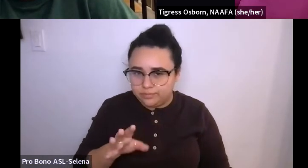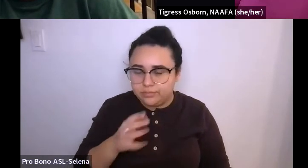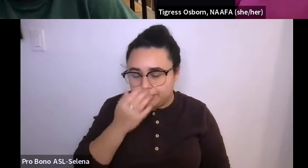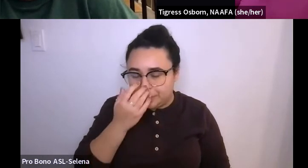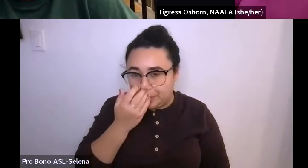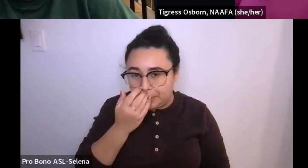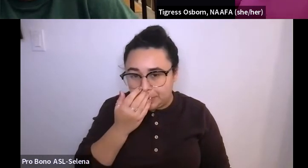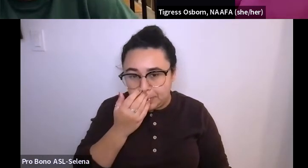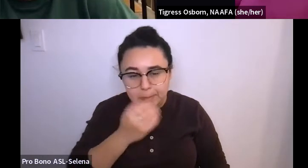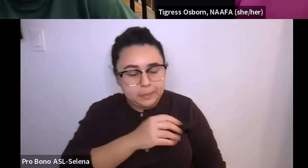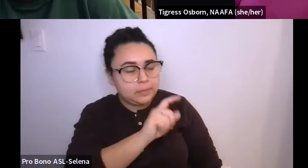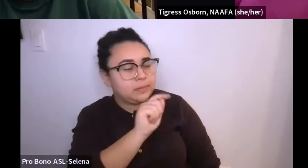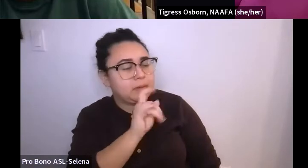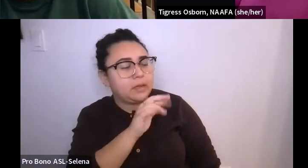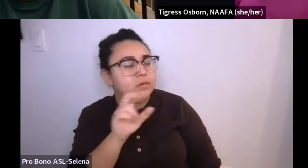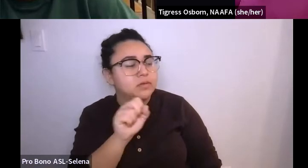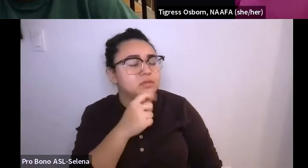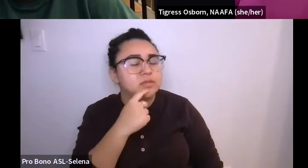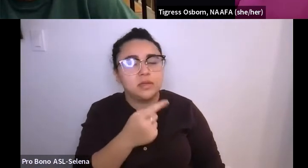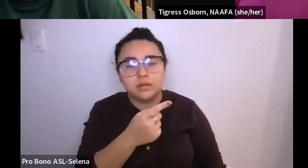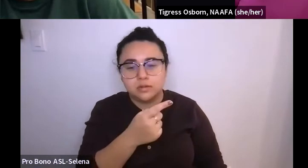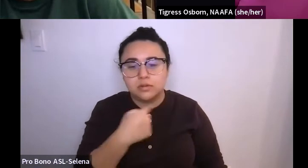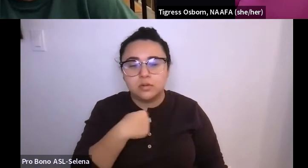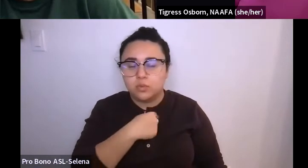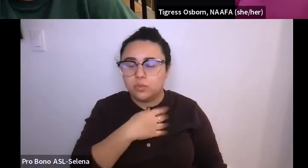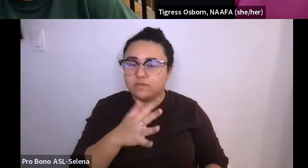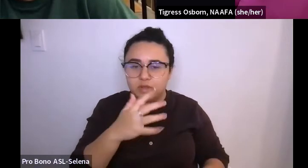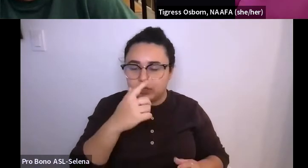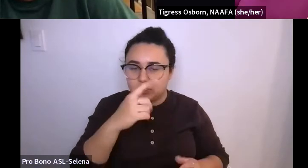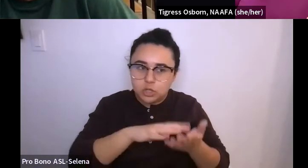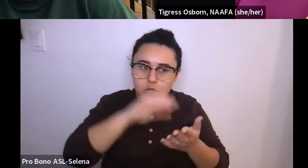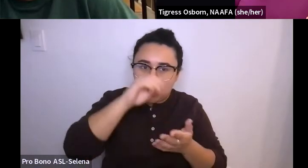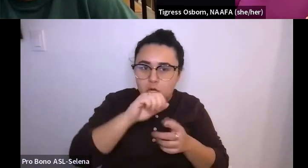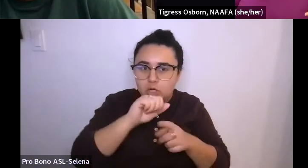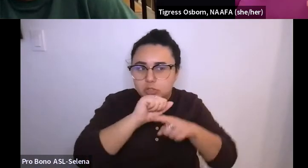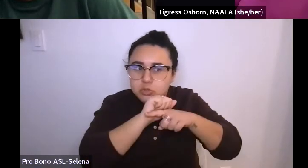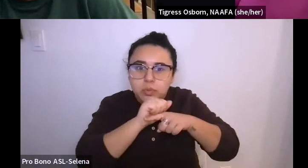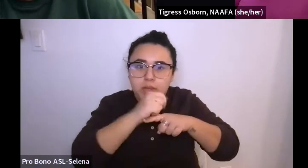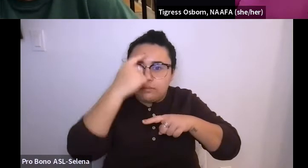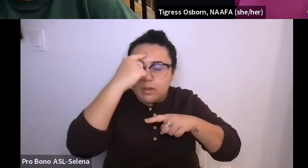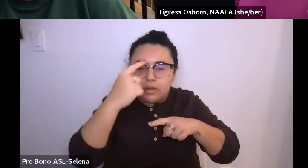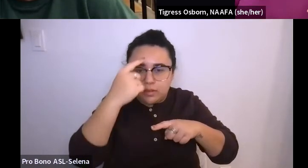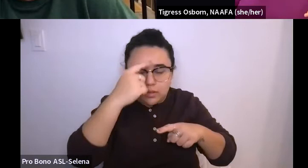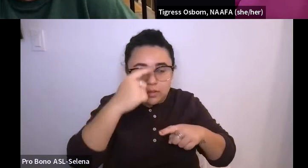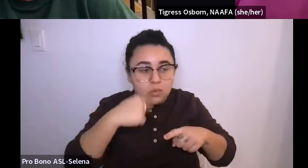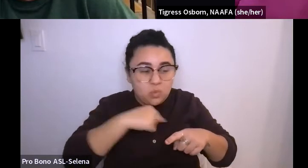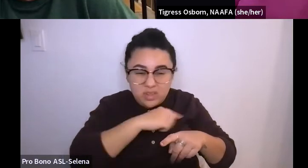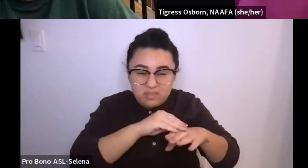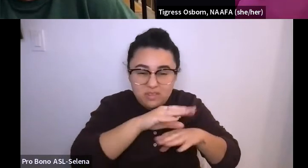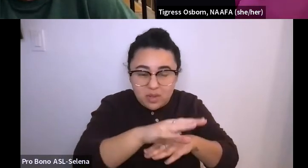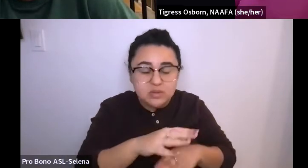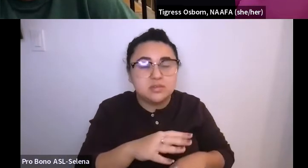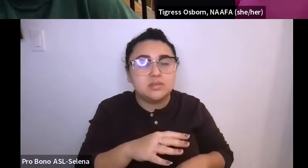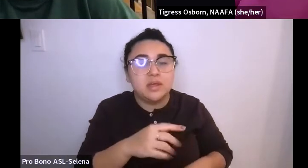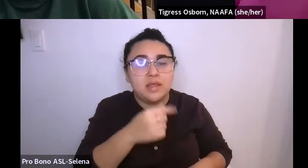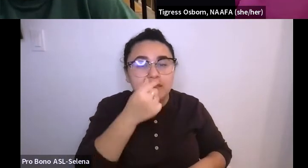Well, and we're conditioned to think that if we make them feel bad, then we have turned them off as